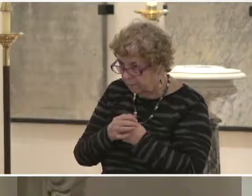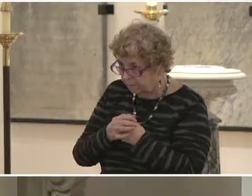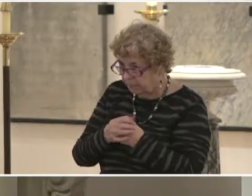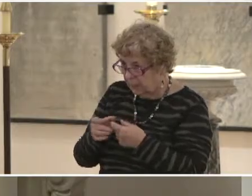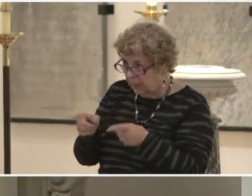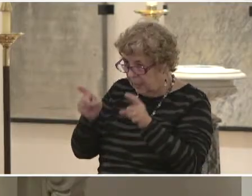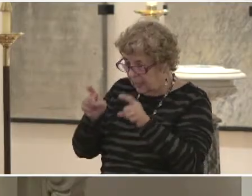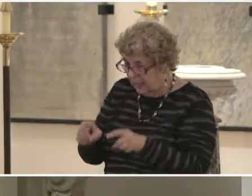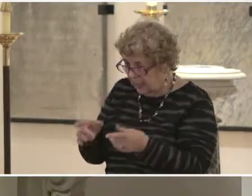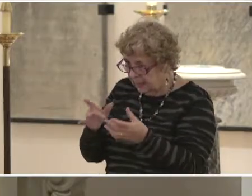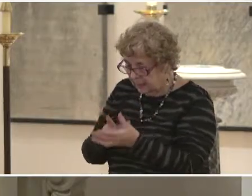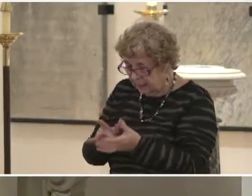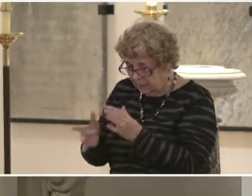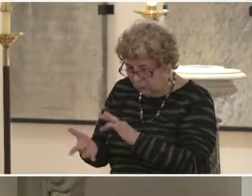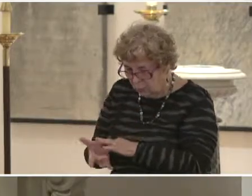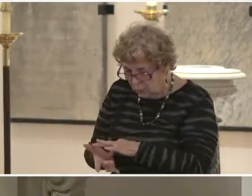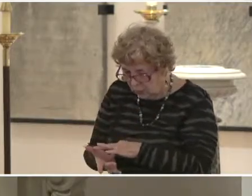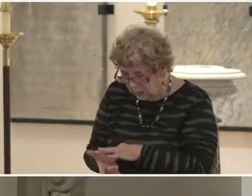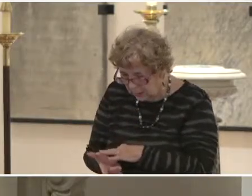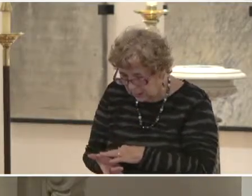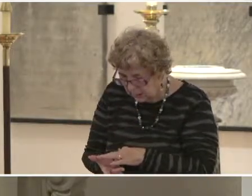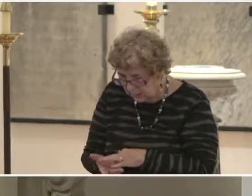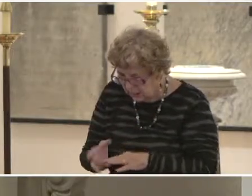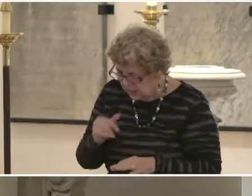comparing them to slaves who are only doing their duty.